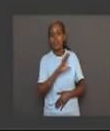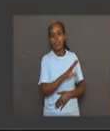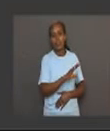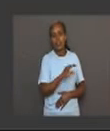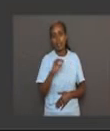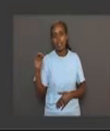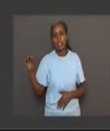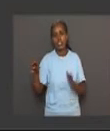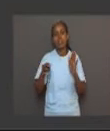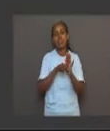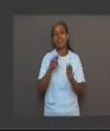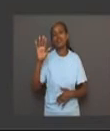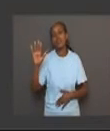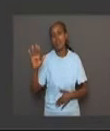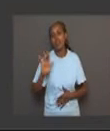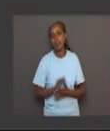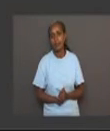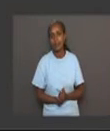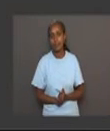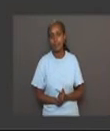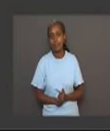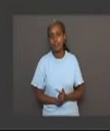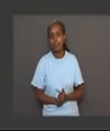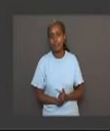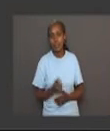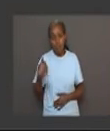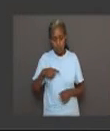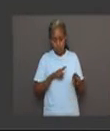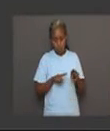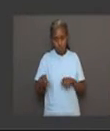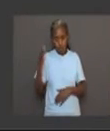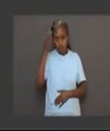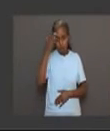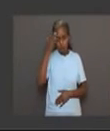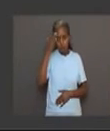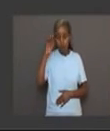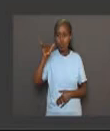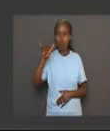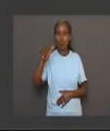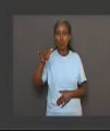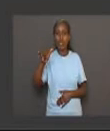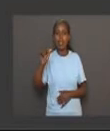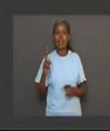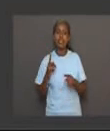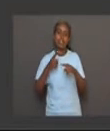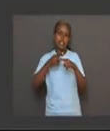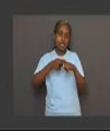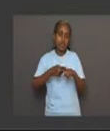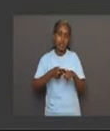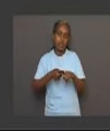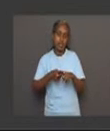and minus 5. We also know that y